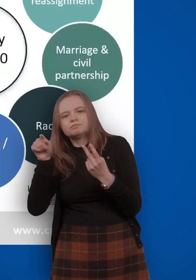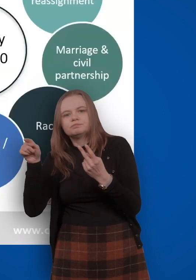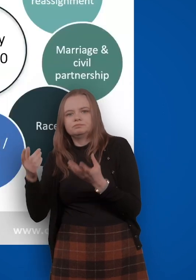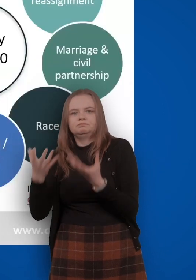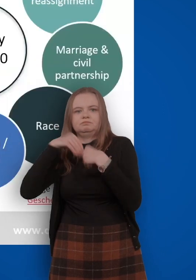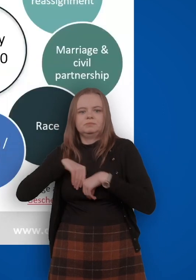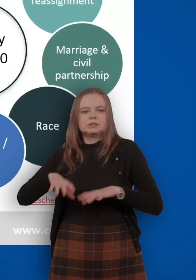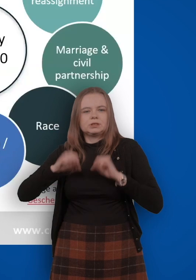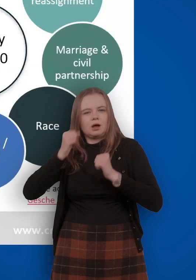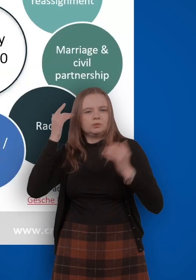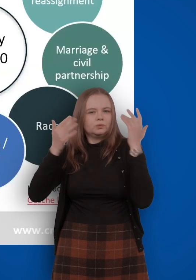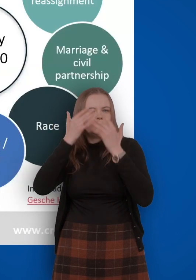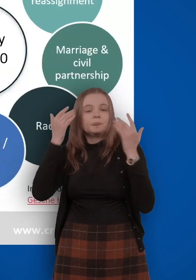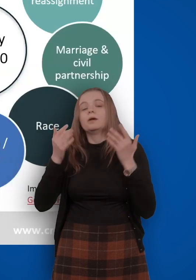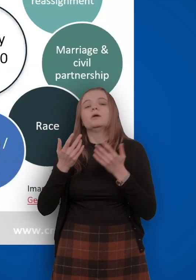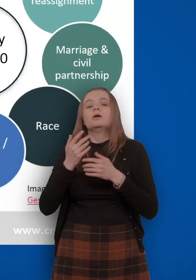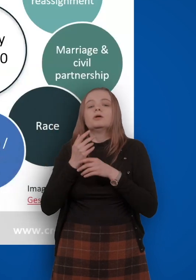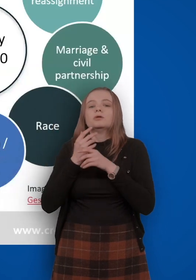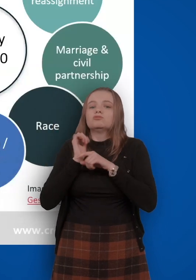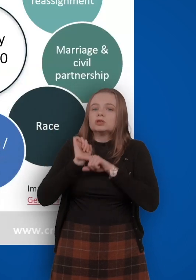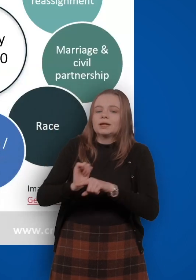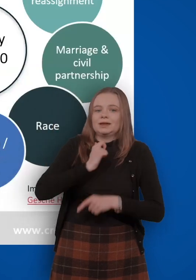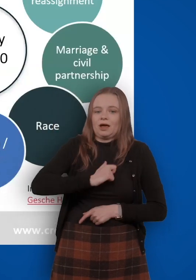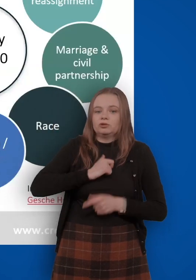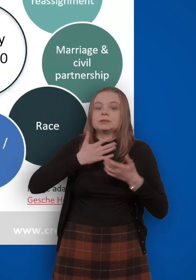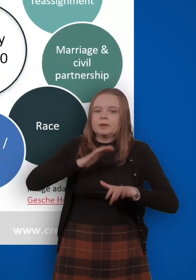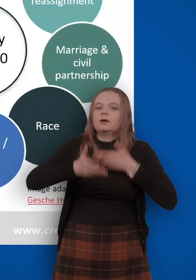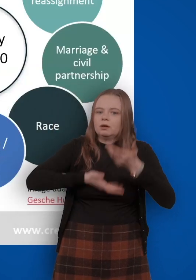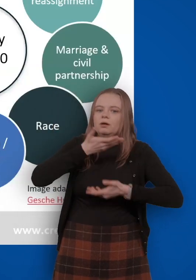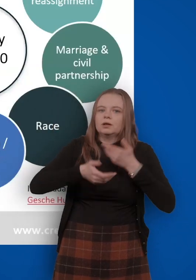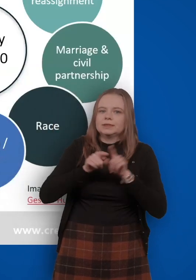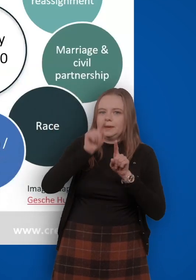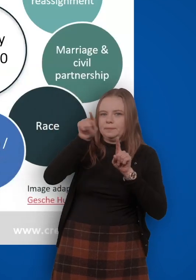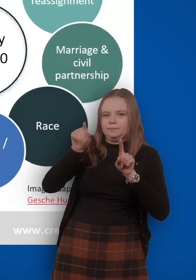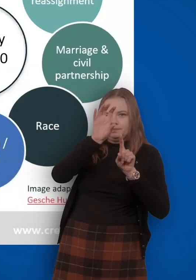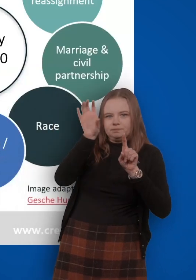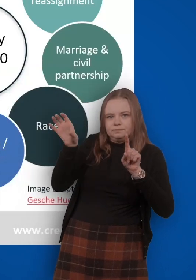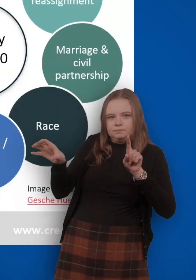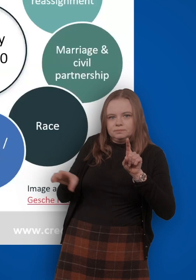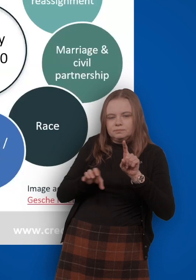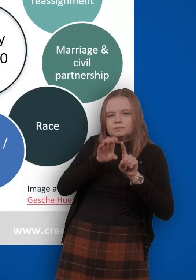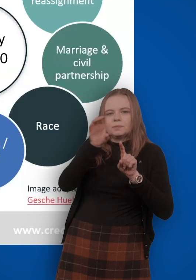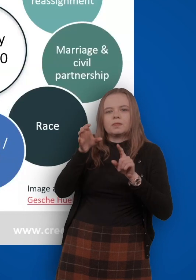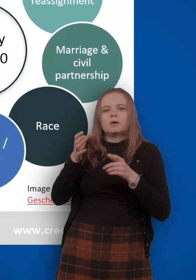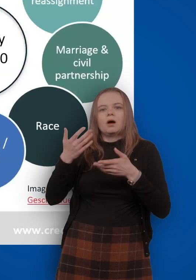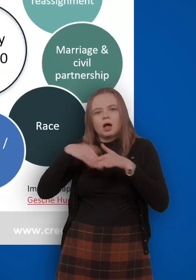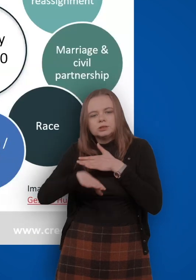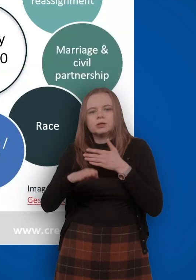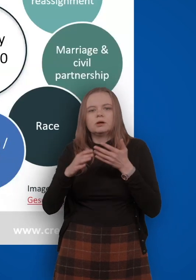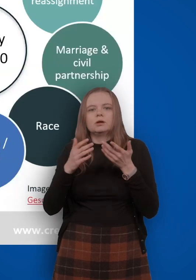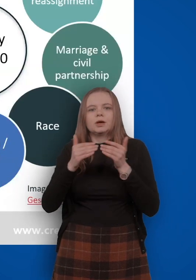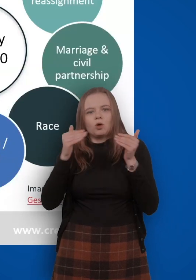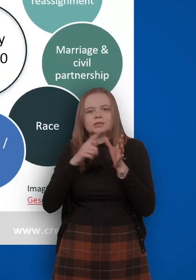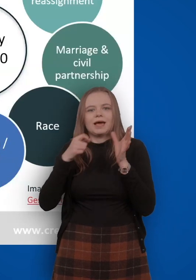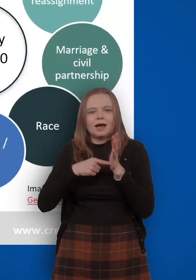start. The protected characteristics have been gone through. These are them. They're protected by the Equality Act of 2010, but they're